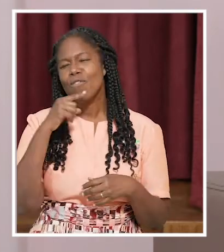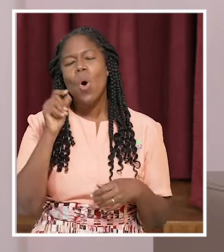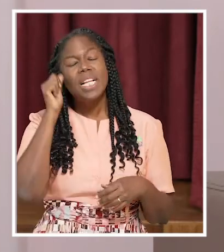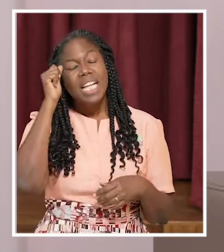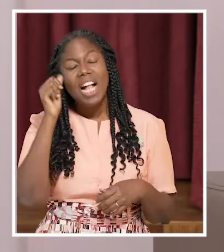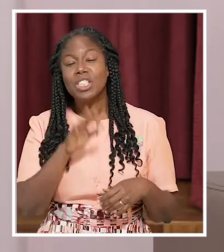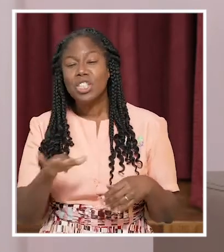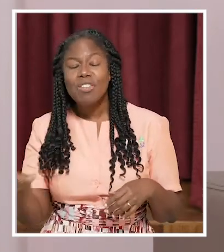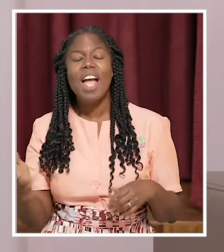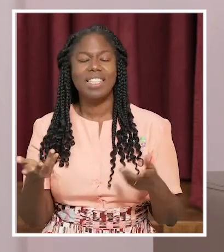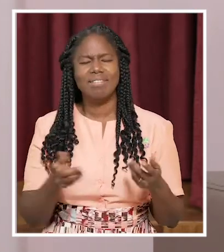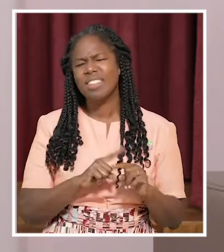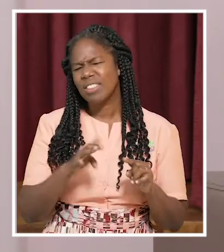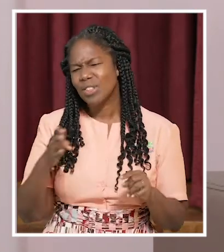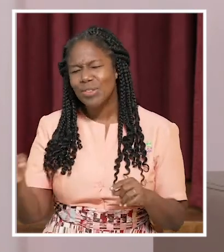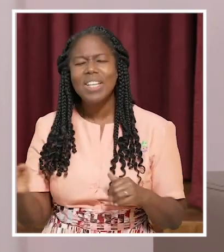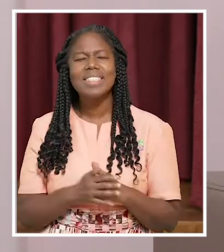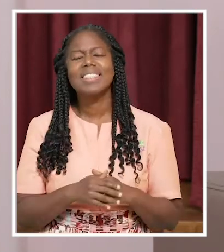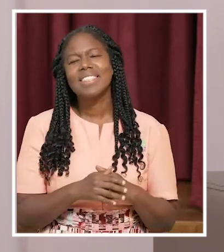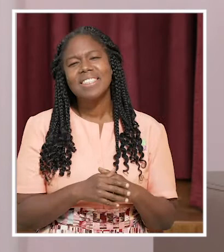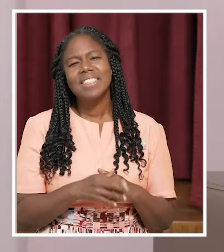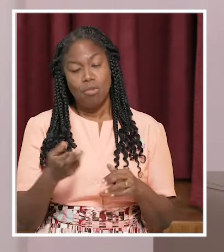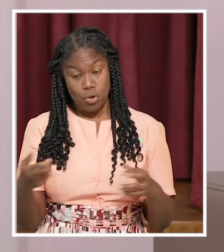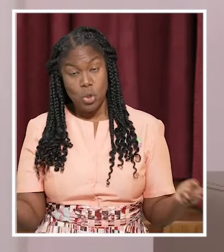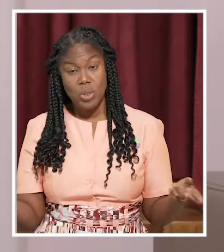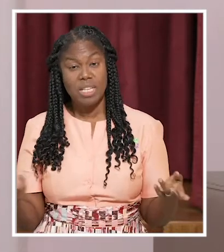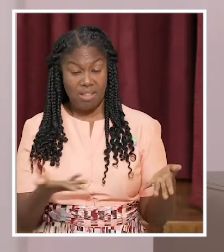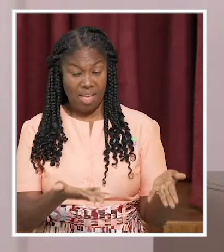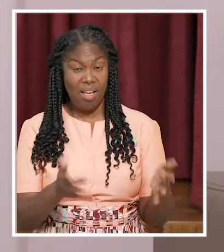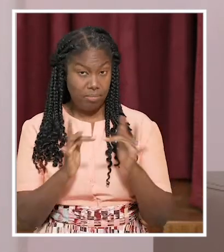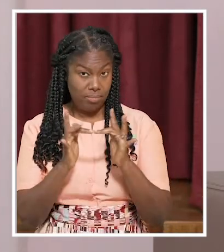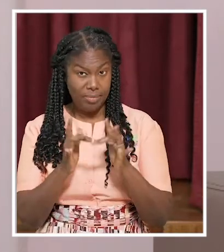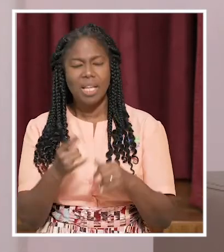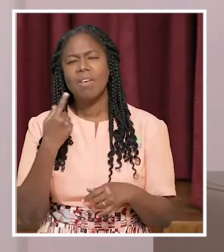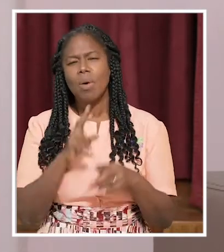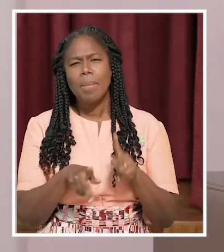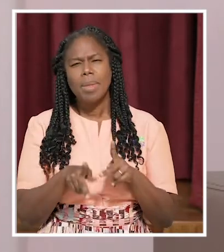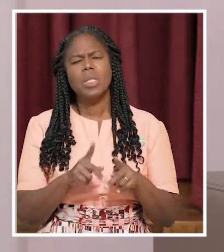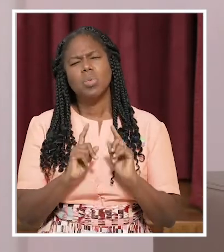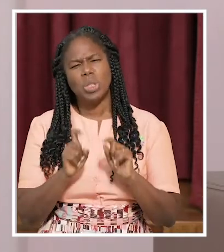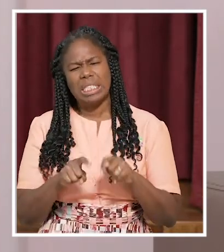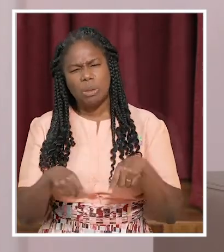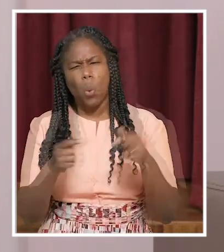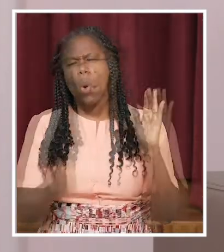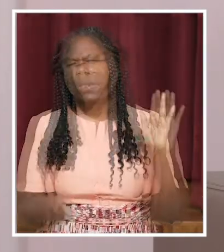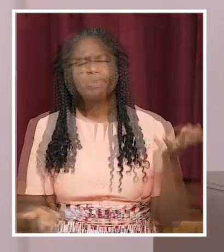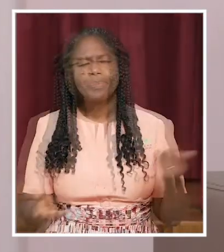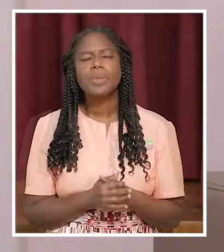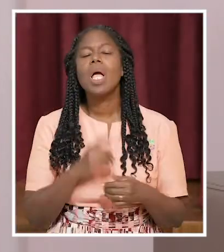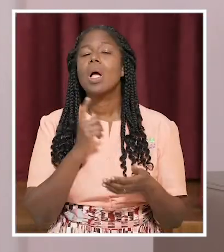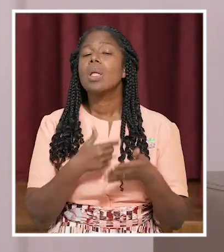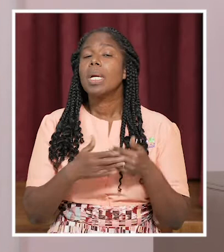there are resources for adults, there are resources for people who are having suicidal thoughts. So whatever is the challenge you're